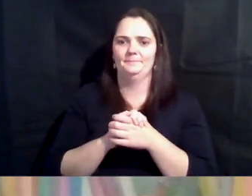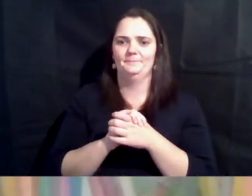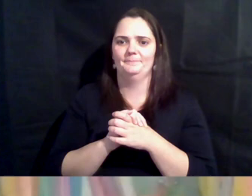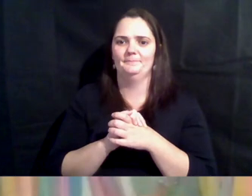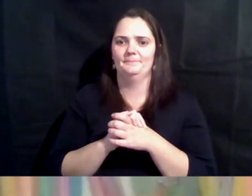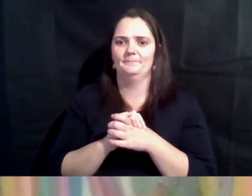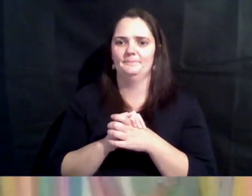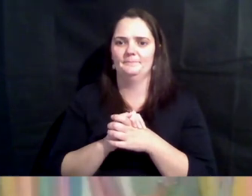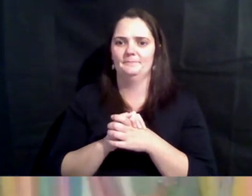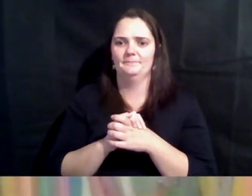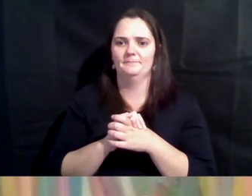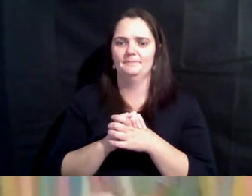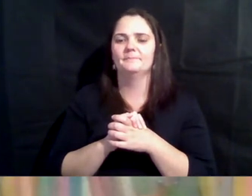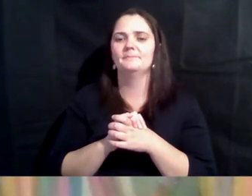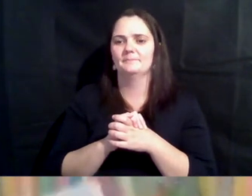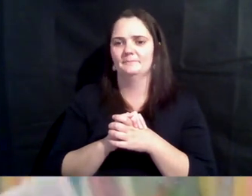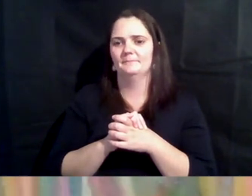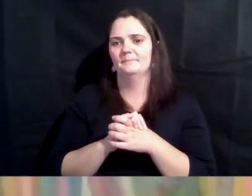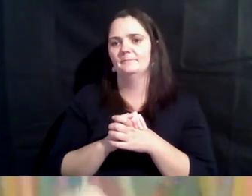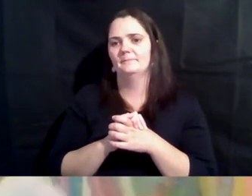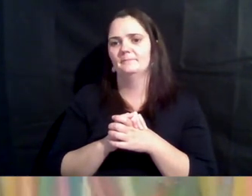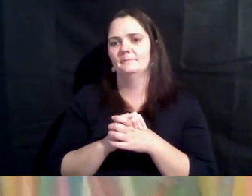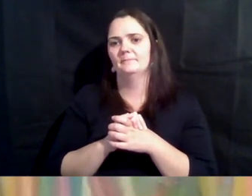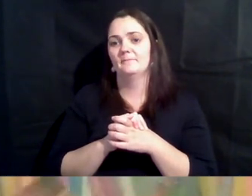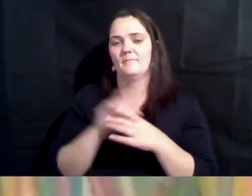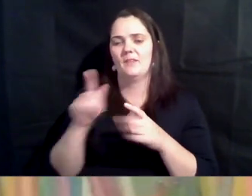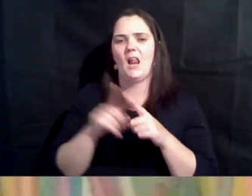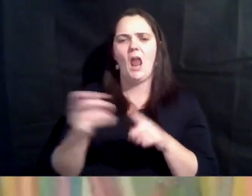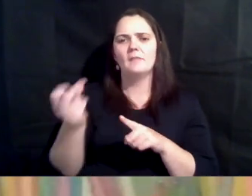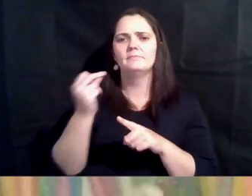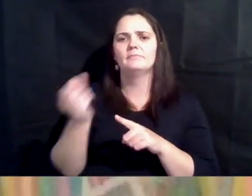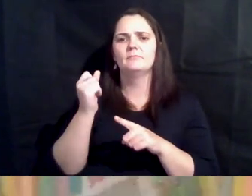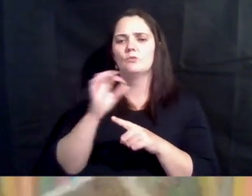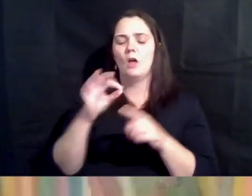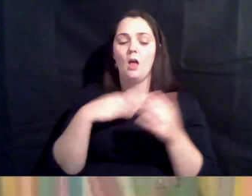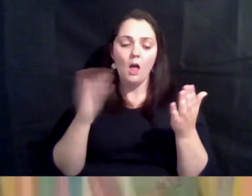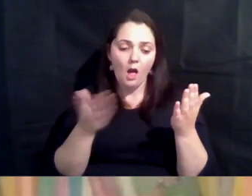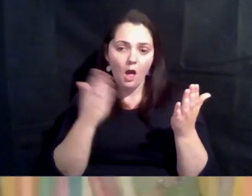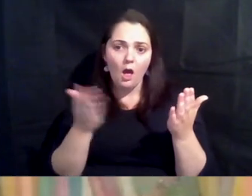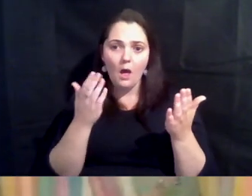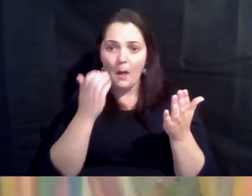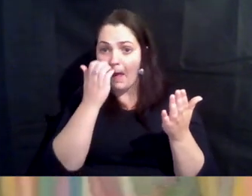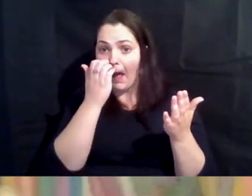because this is slightly, you know, we did that on the spot, let's see what I find. I'm just going to launch straight in.